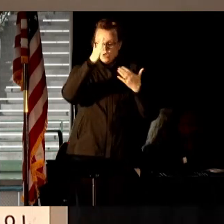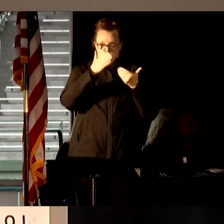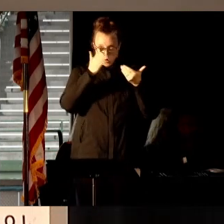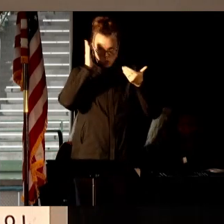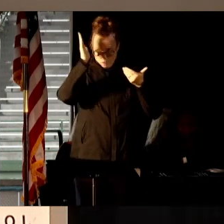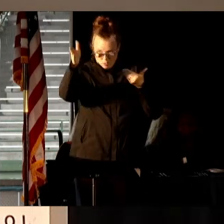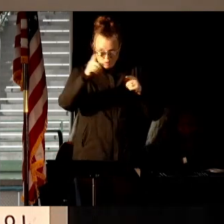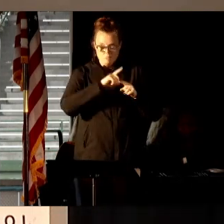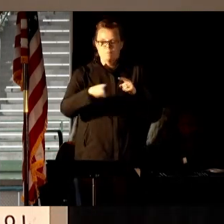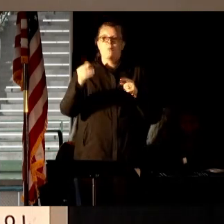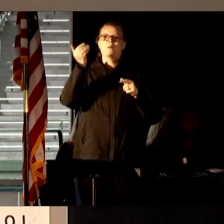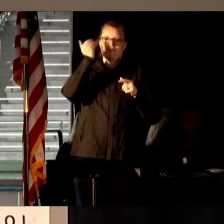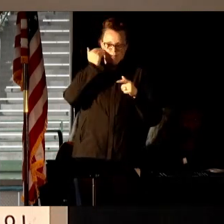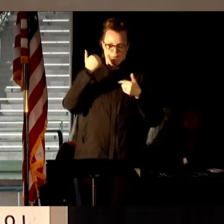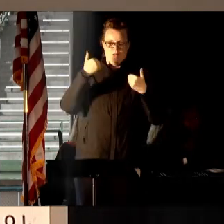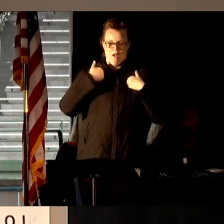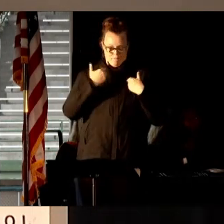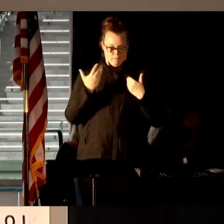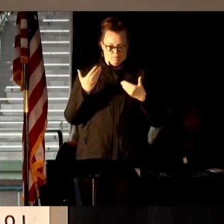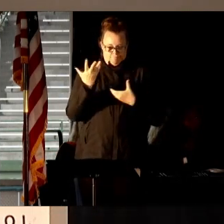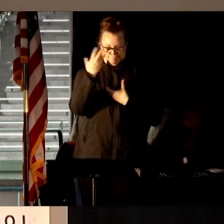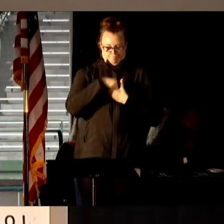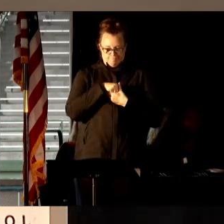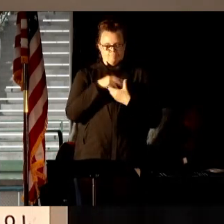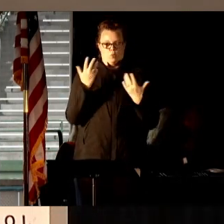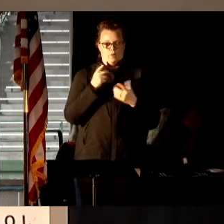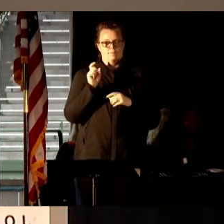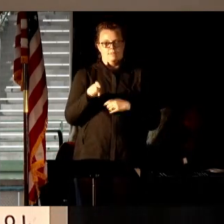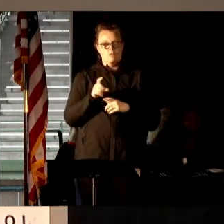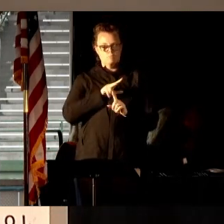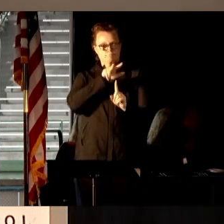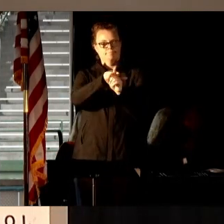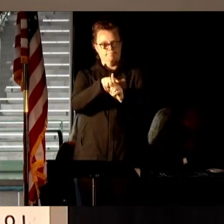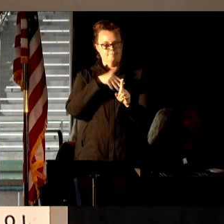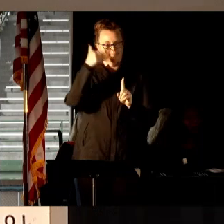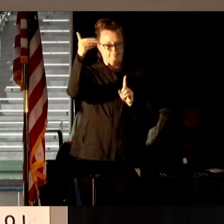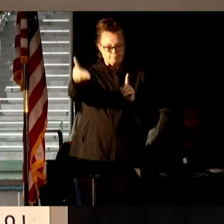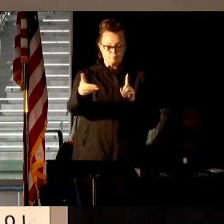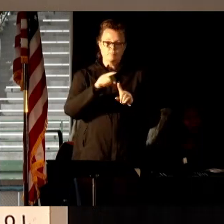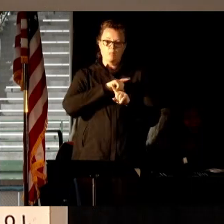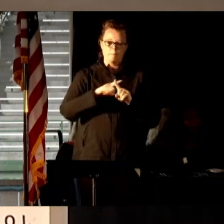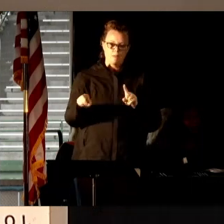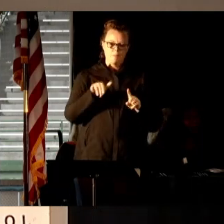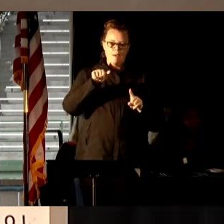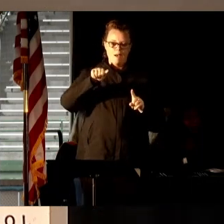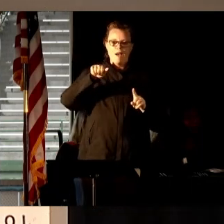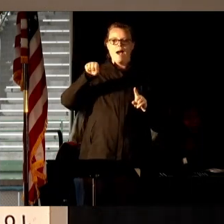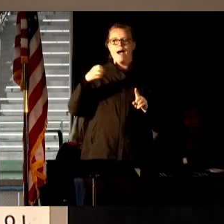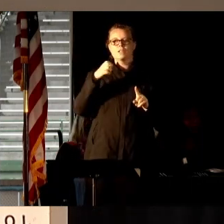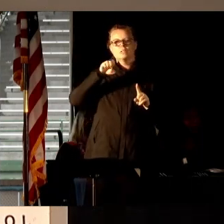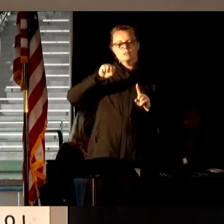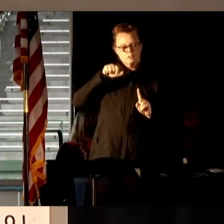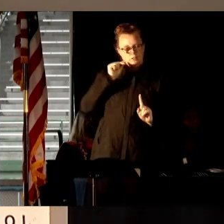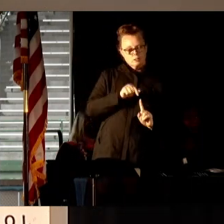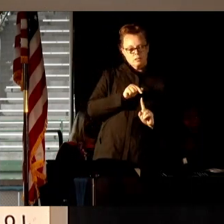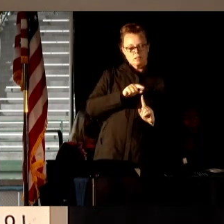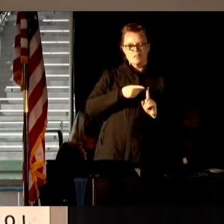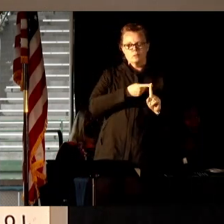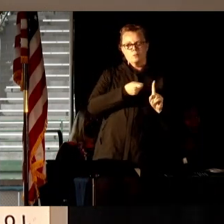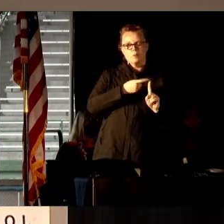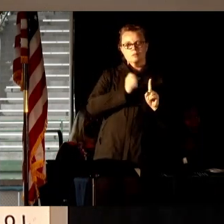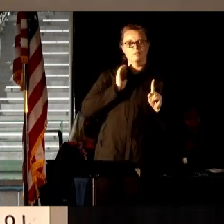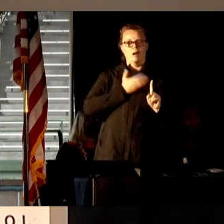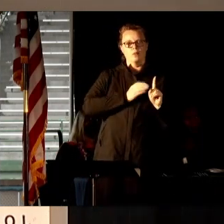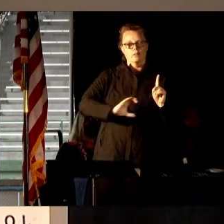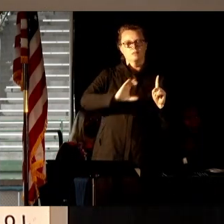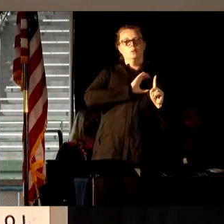to burn who we thought we were in order to get down to the ashes, the source, the essence of our character. We needed to start back